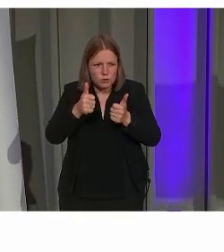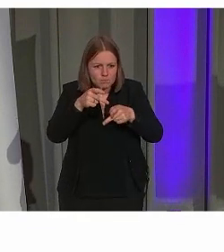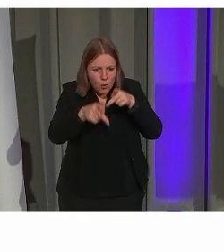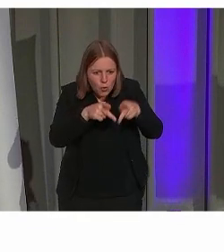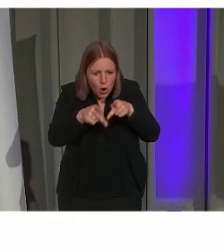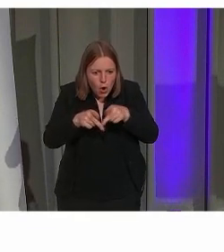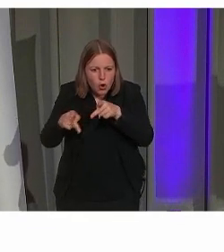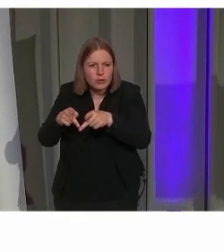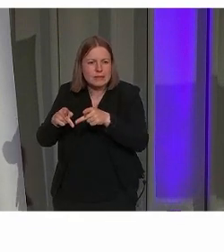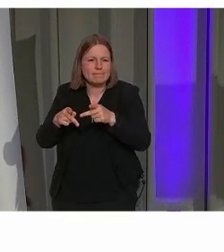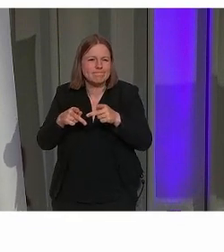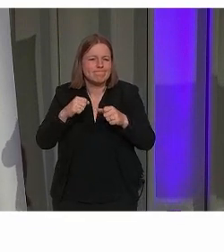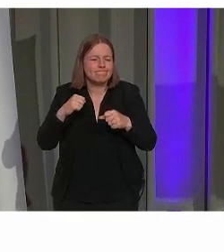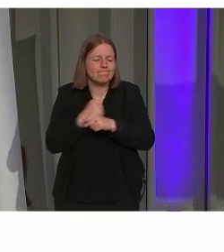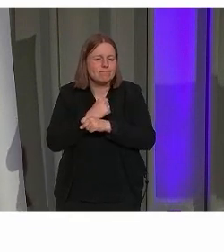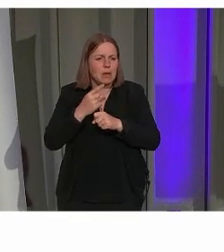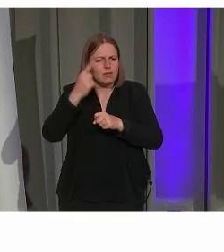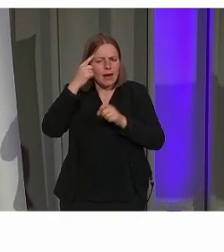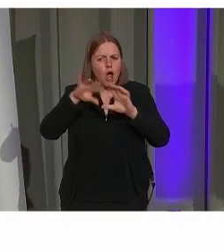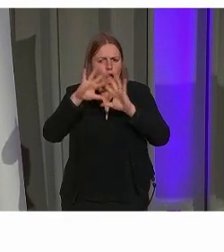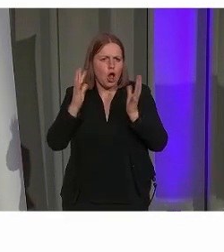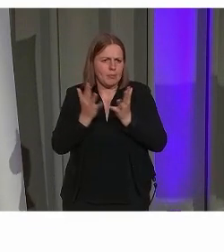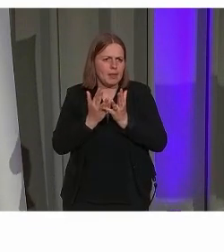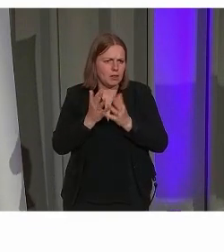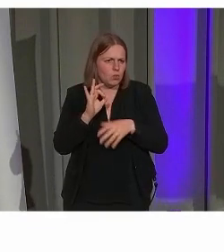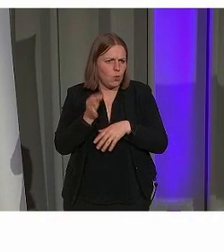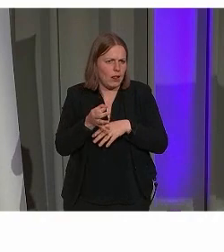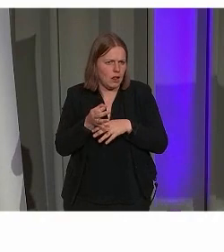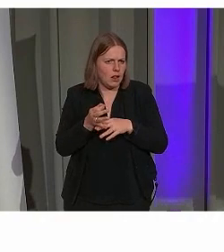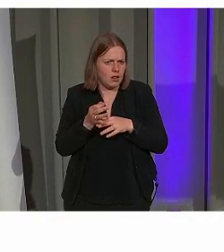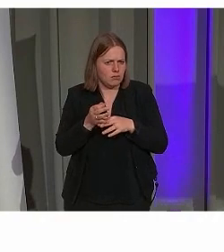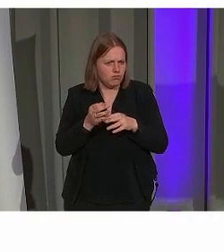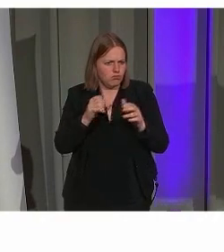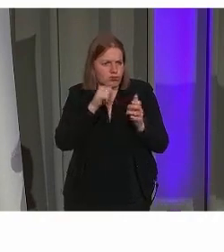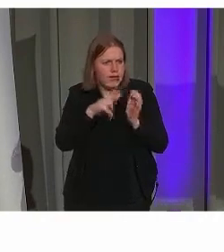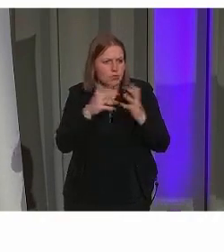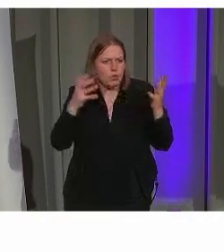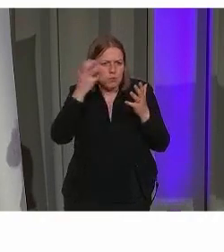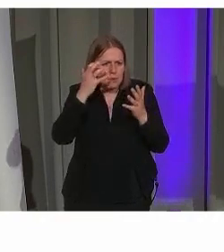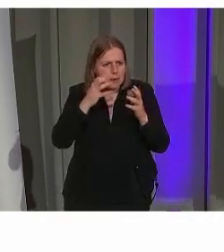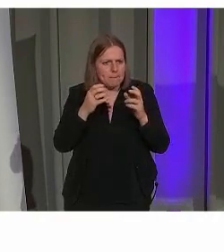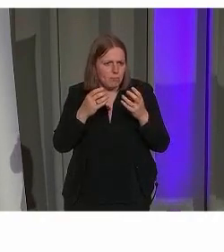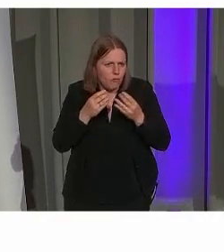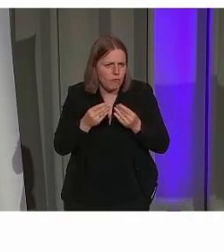difficult, but in general, I think it's no big problems.